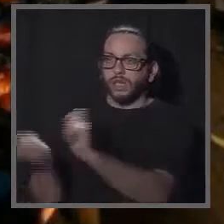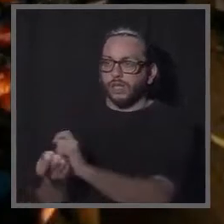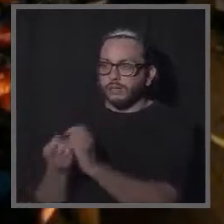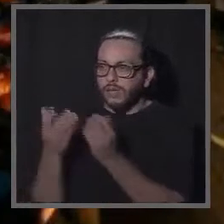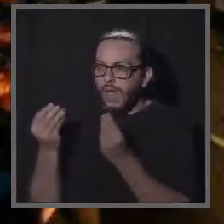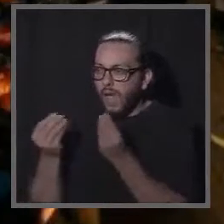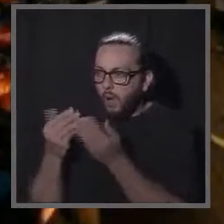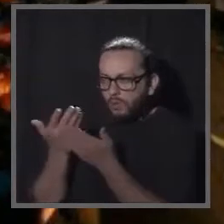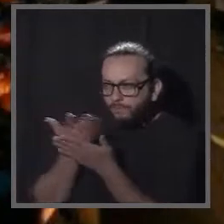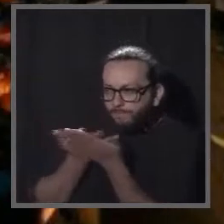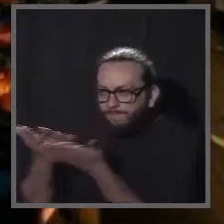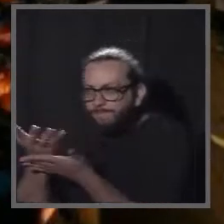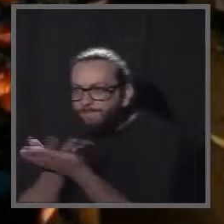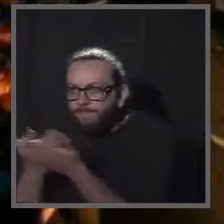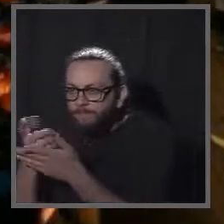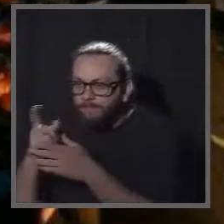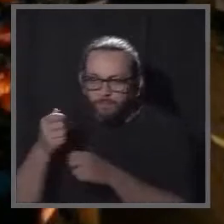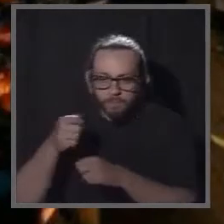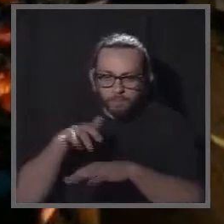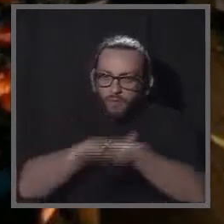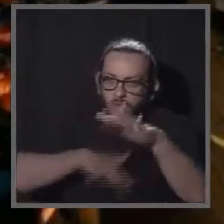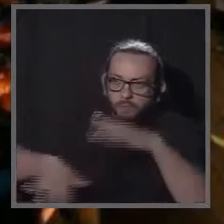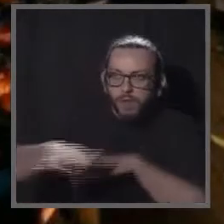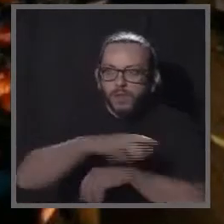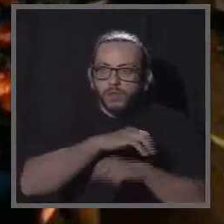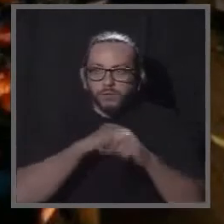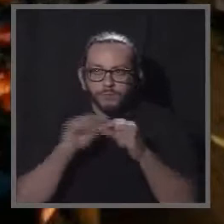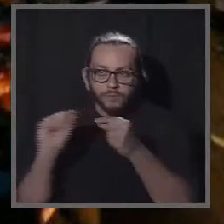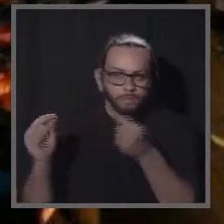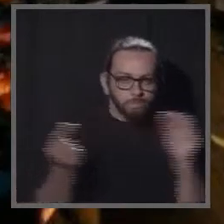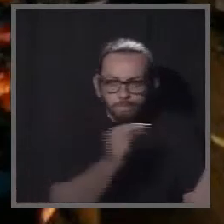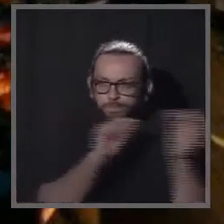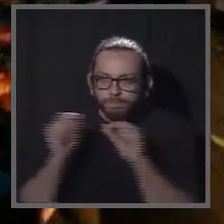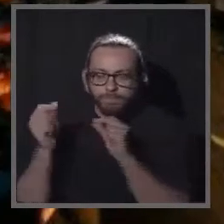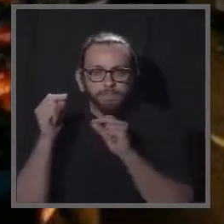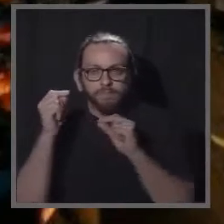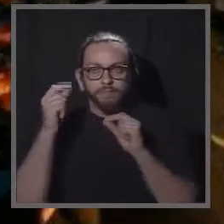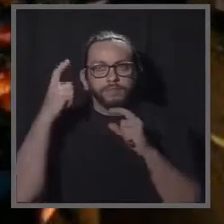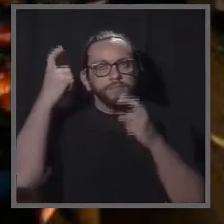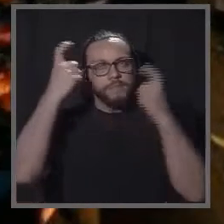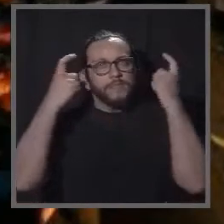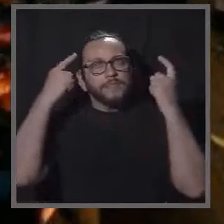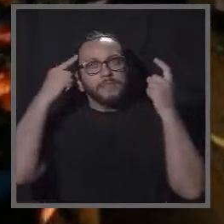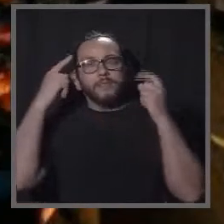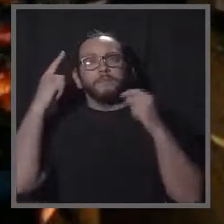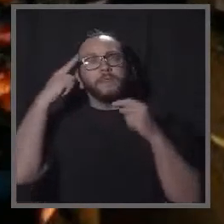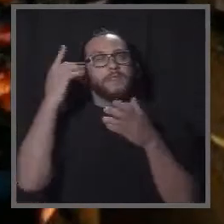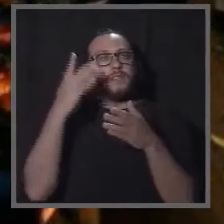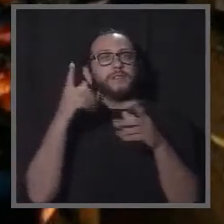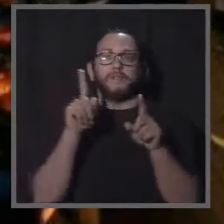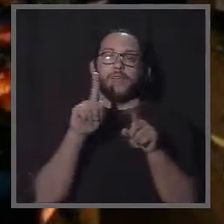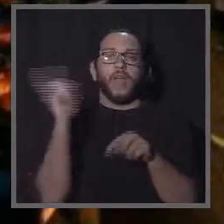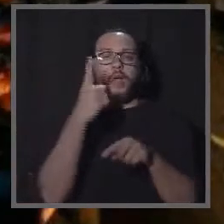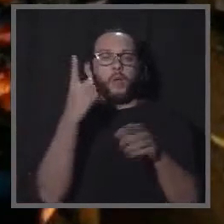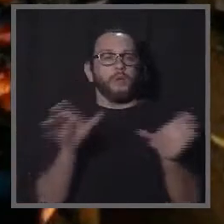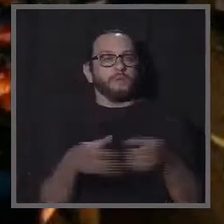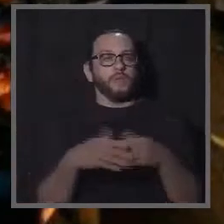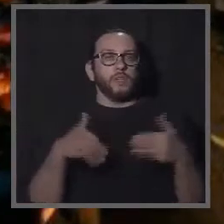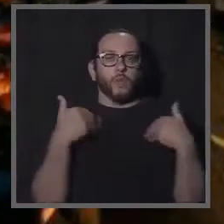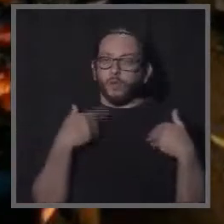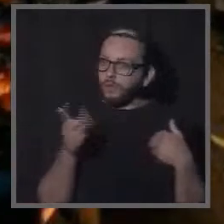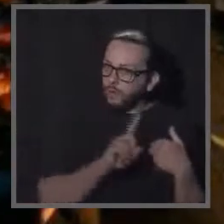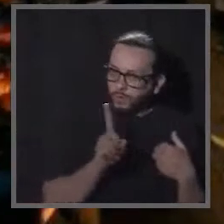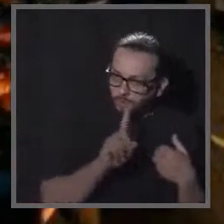how these schools should be restructured. And so sometimes, you know, things need to be said,